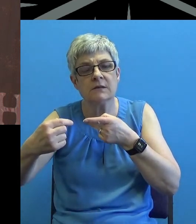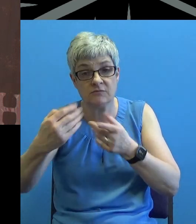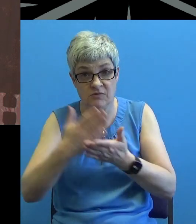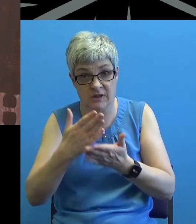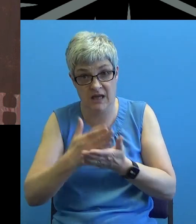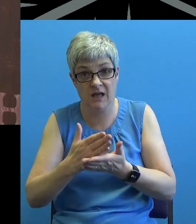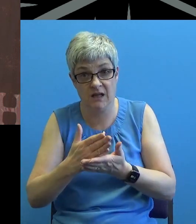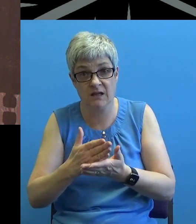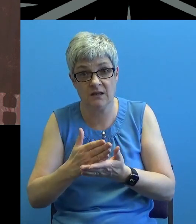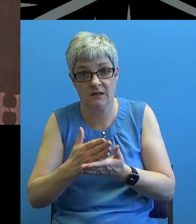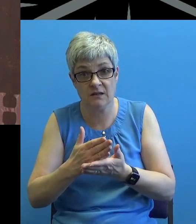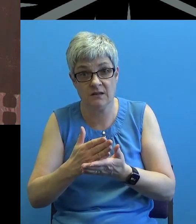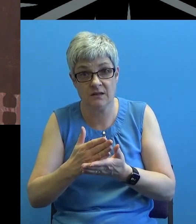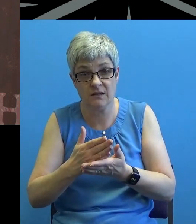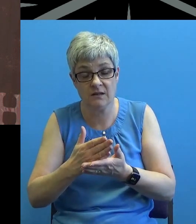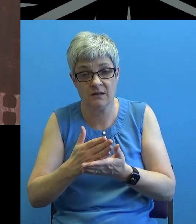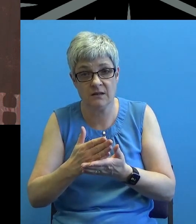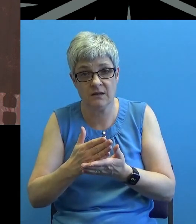Is that what it's about?